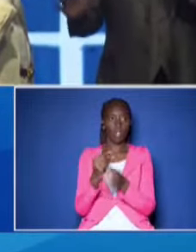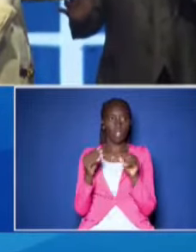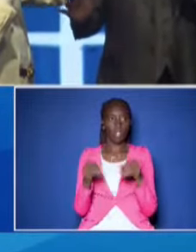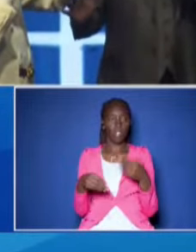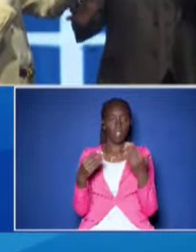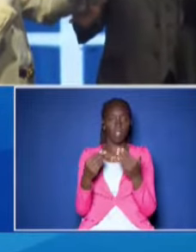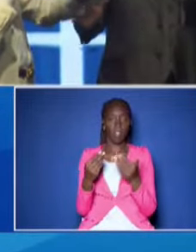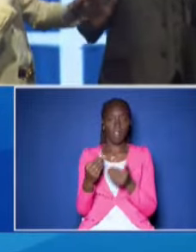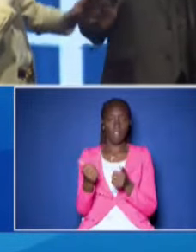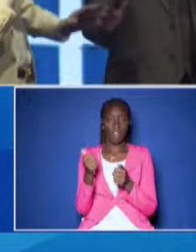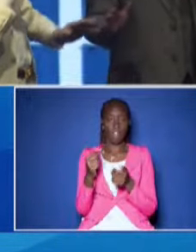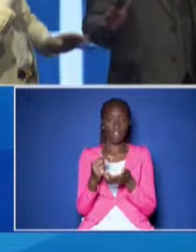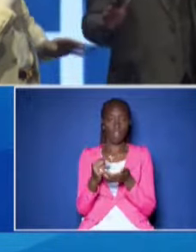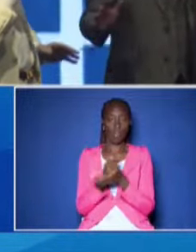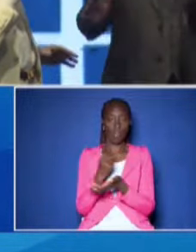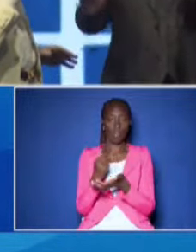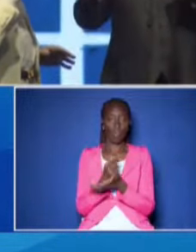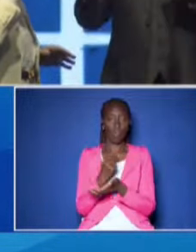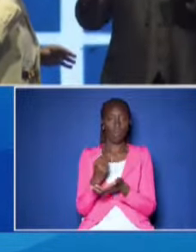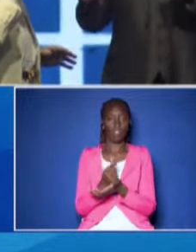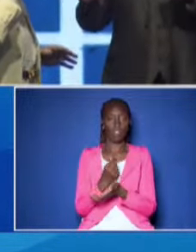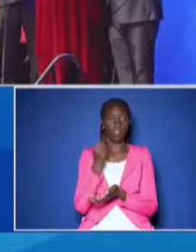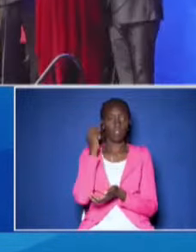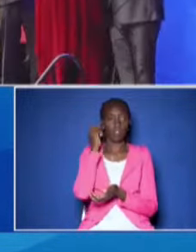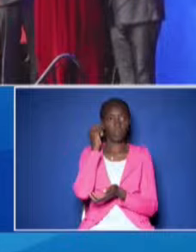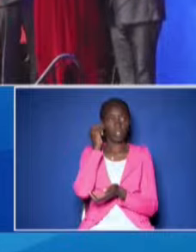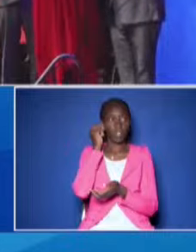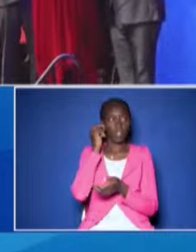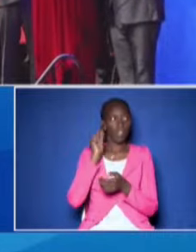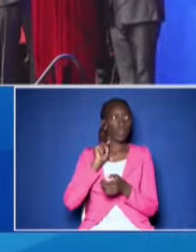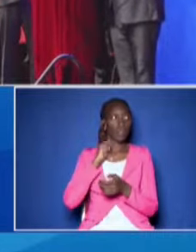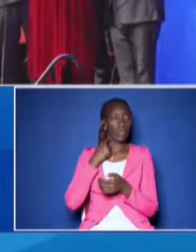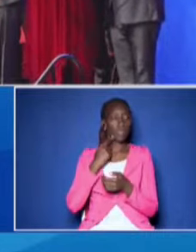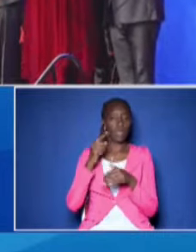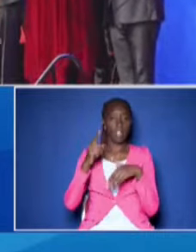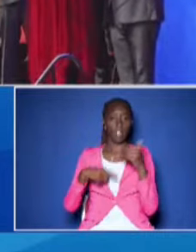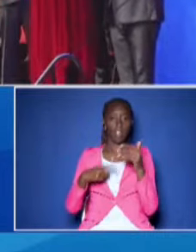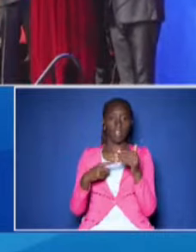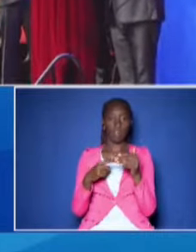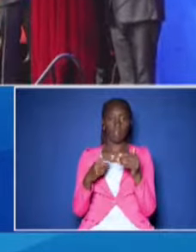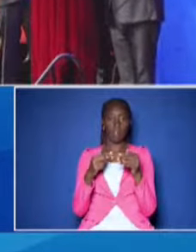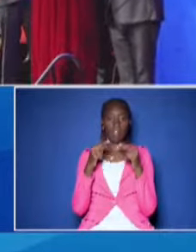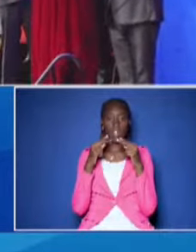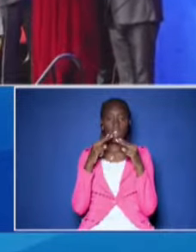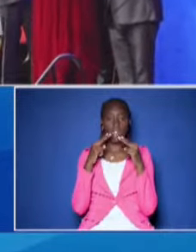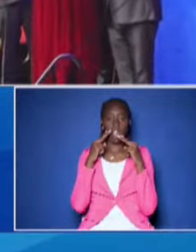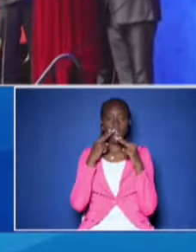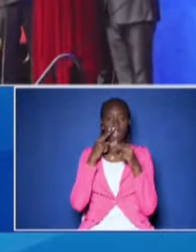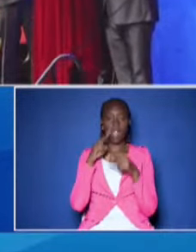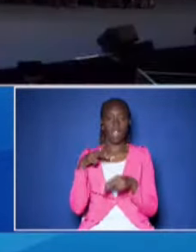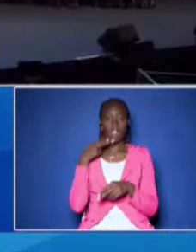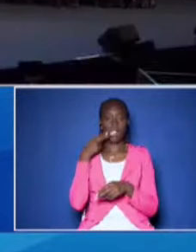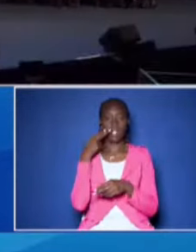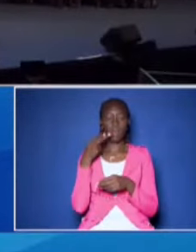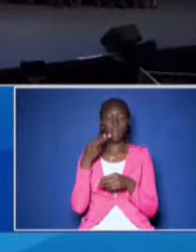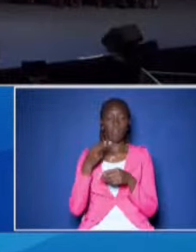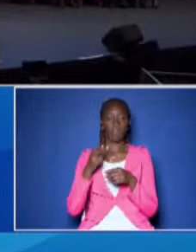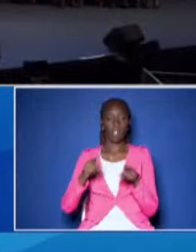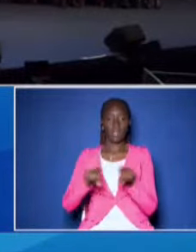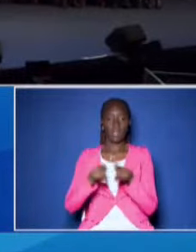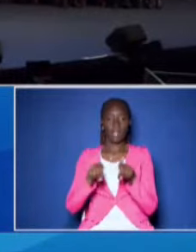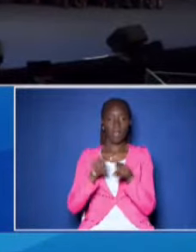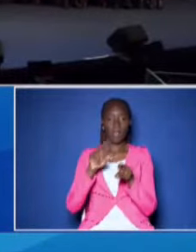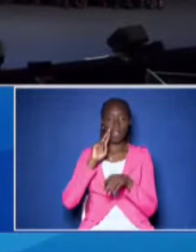fine gold sweeter also than the honey and